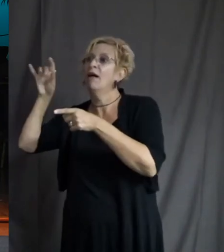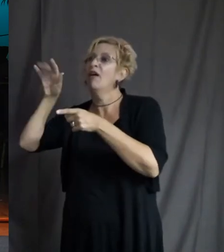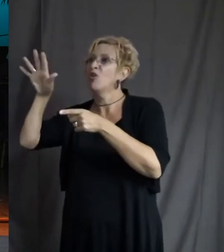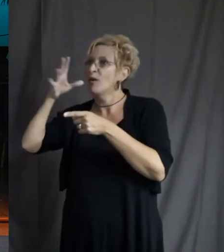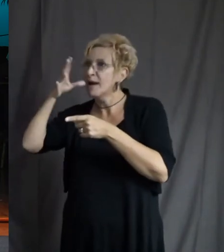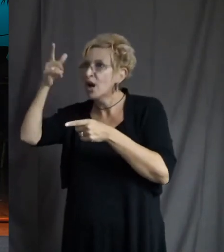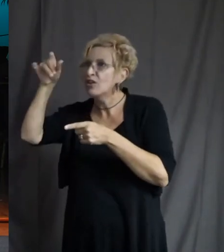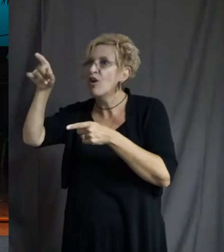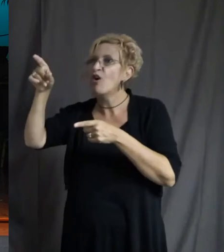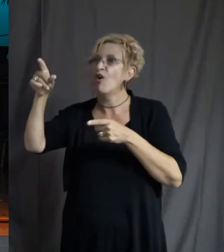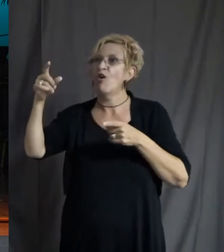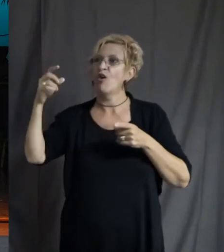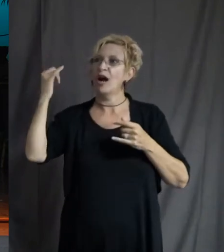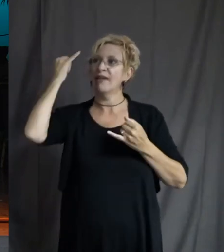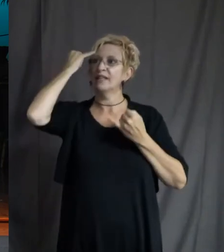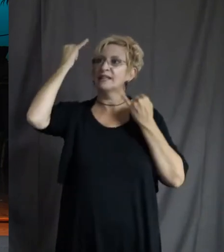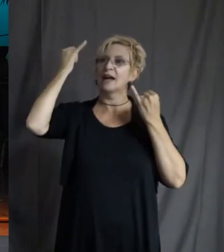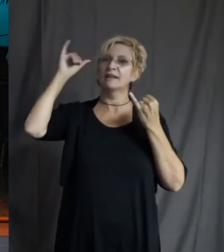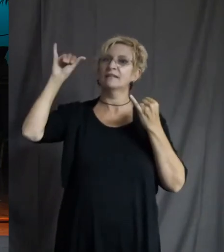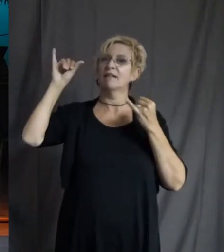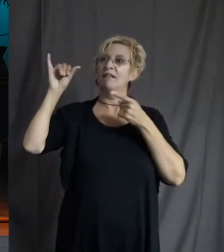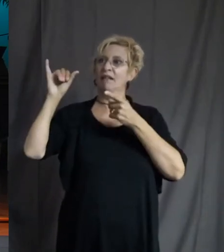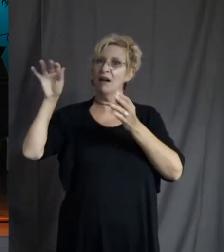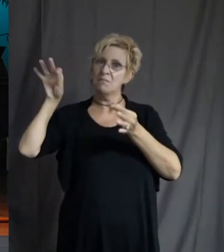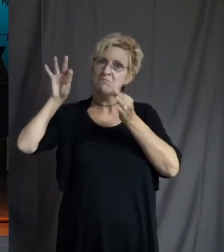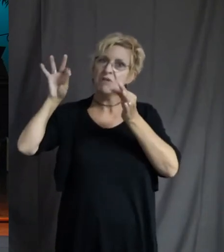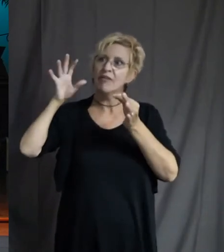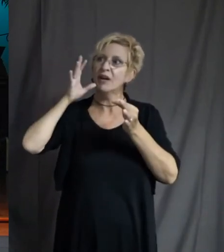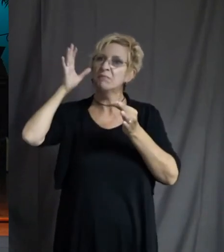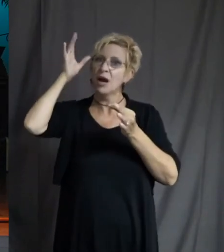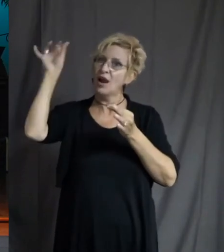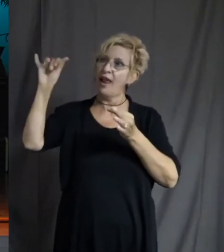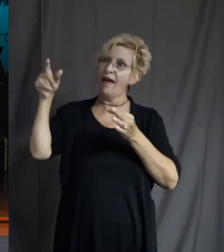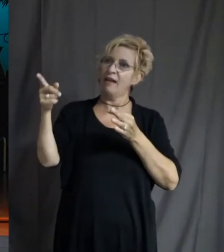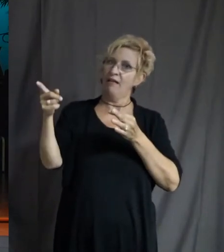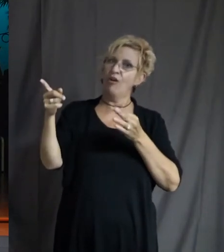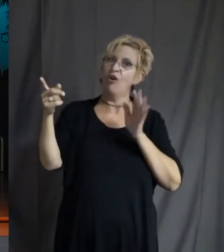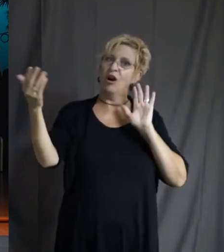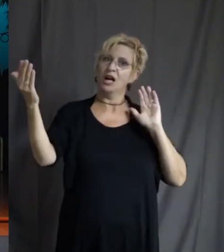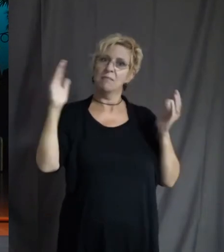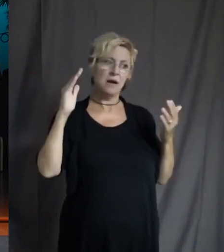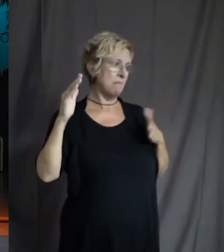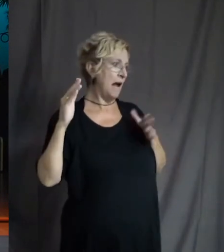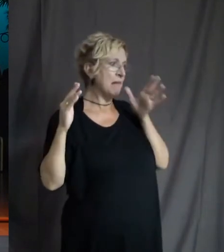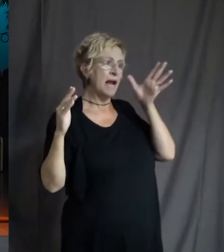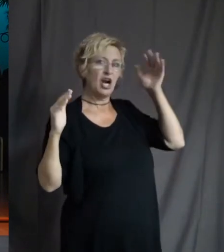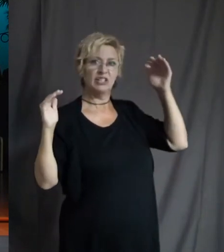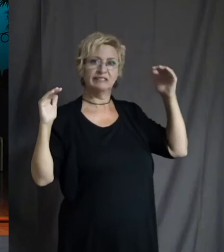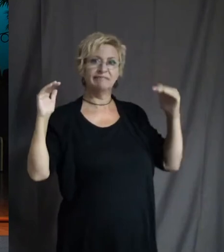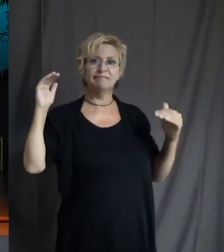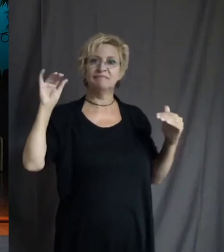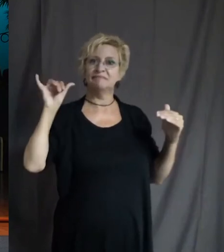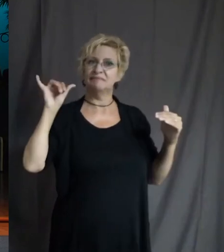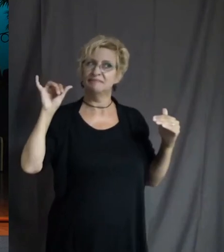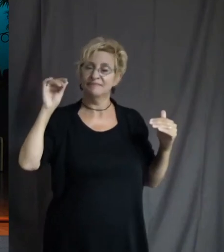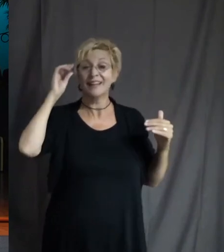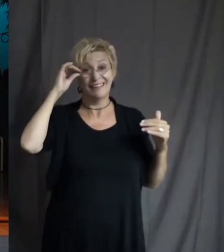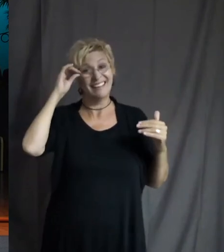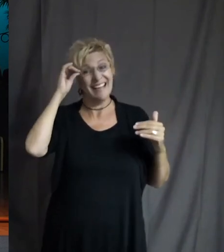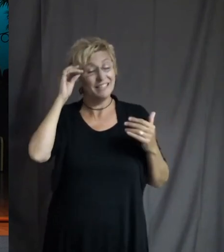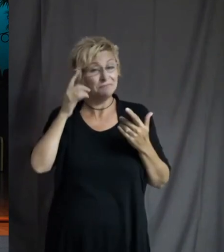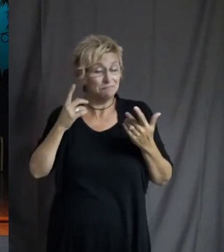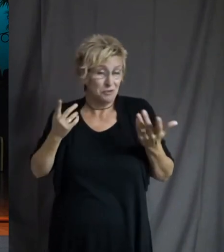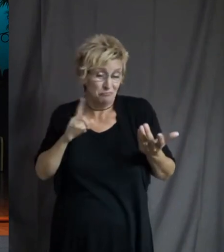forming these ideas in my head of what the ideal parents were and comparing my parents to it. You know, this started off